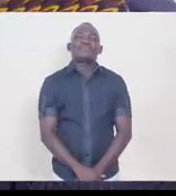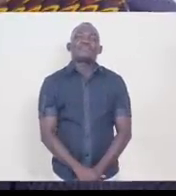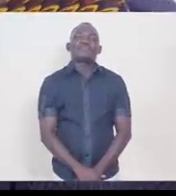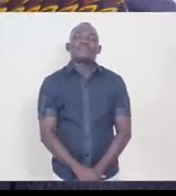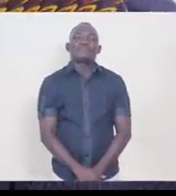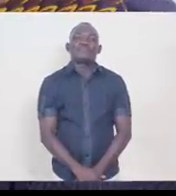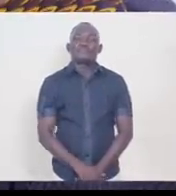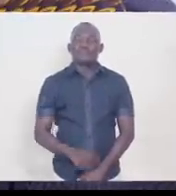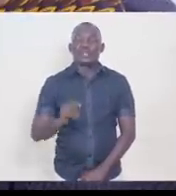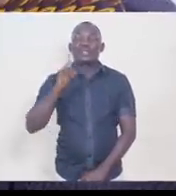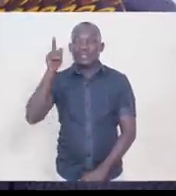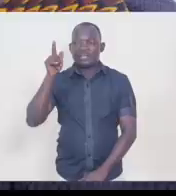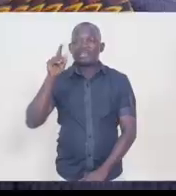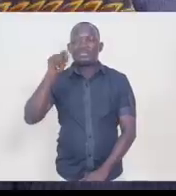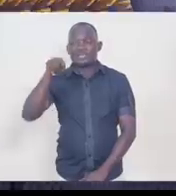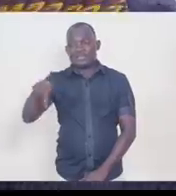We'll see you later. Okay.